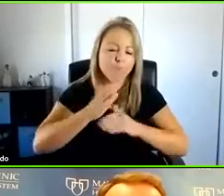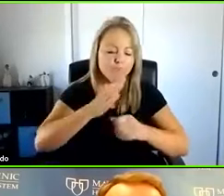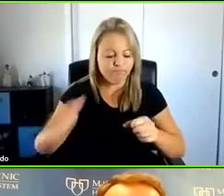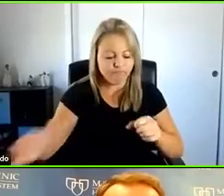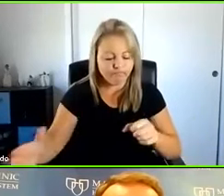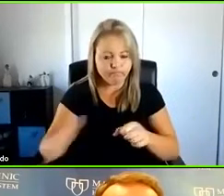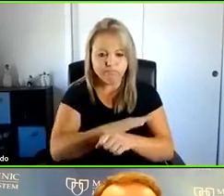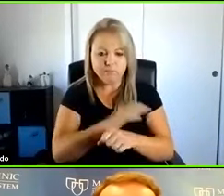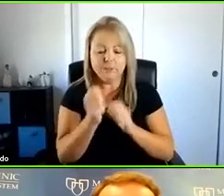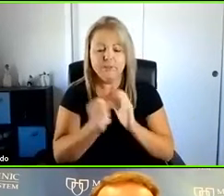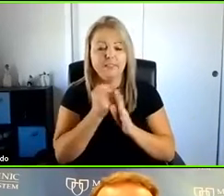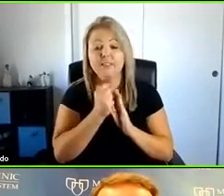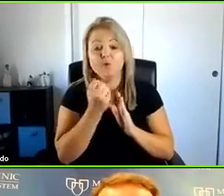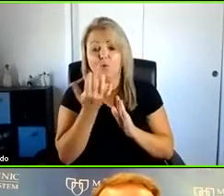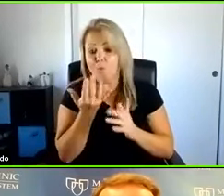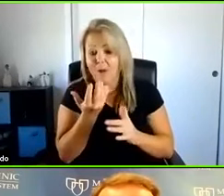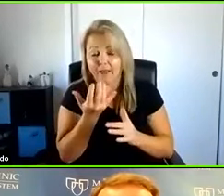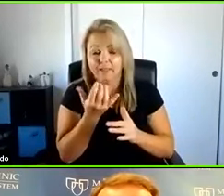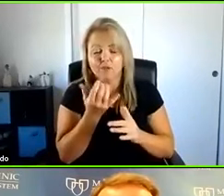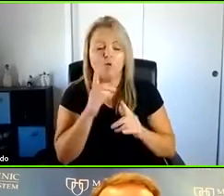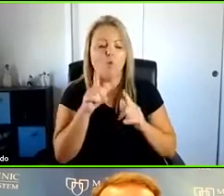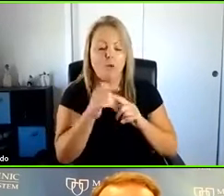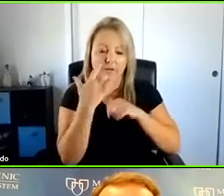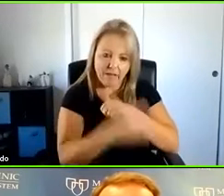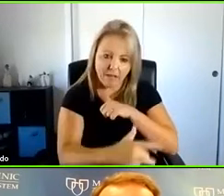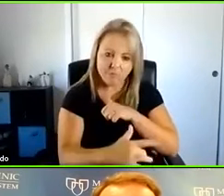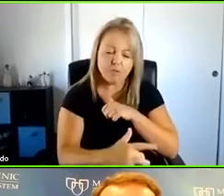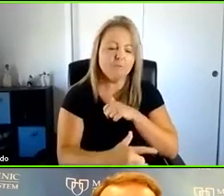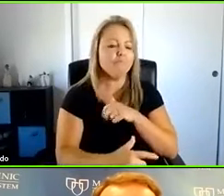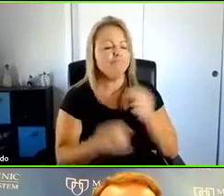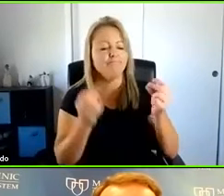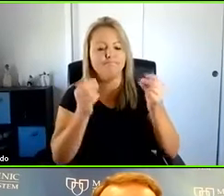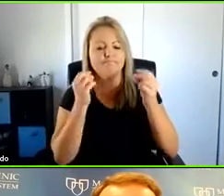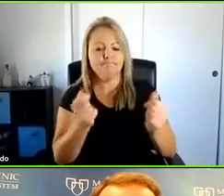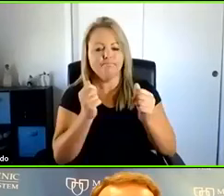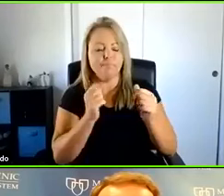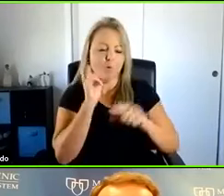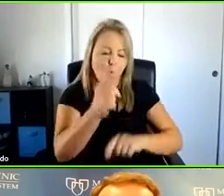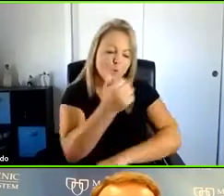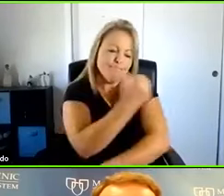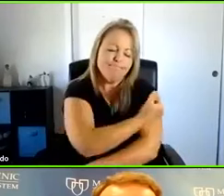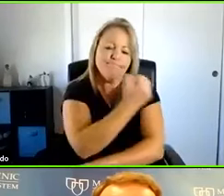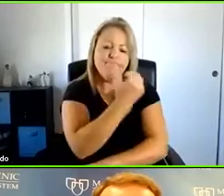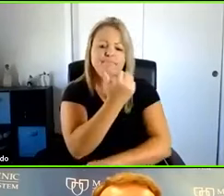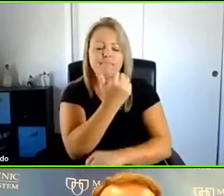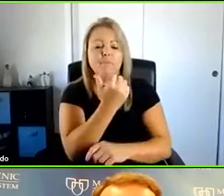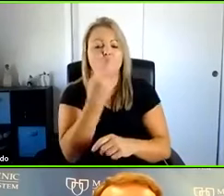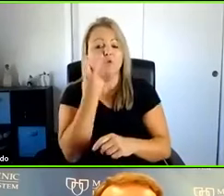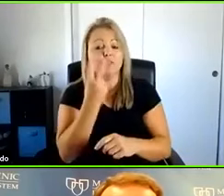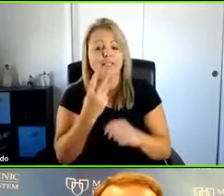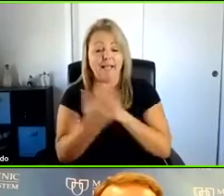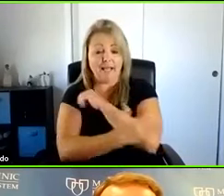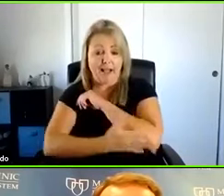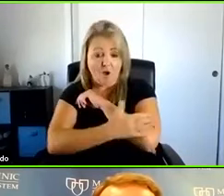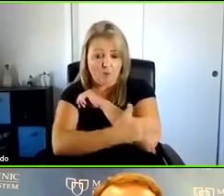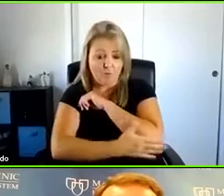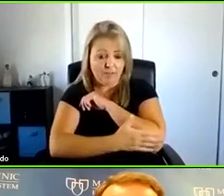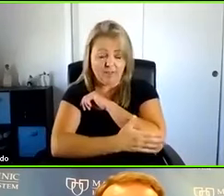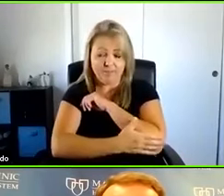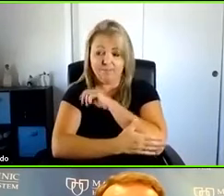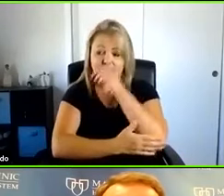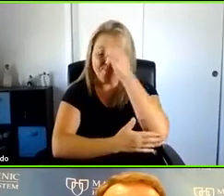for later in the season once flu shots are available. I think what you're going to see both from the county side of